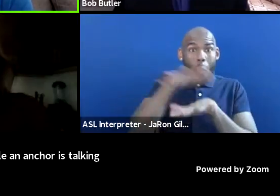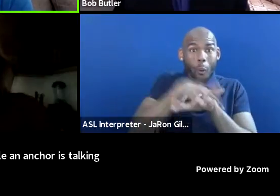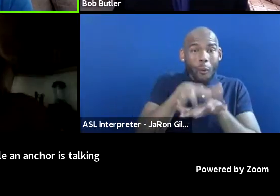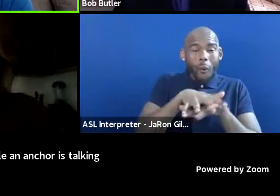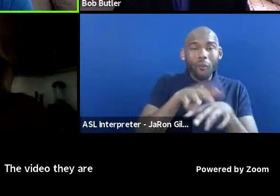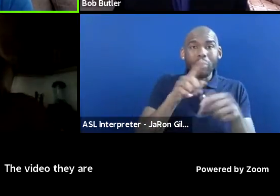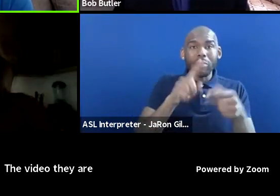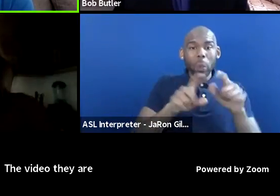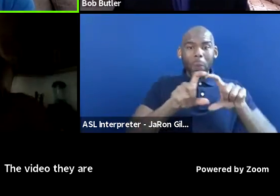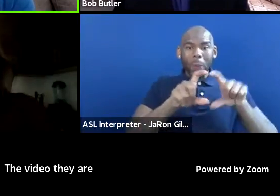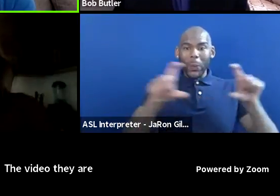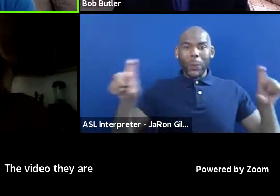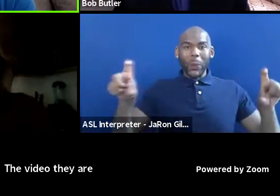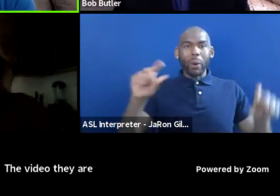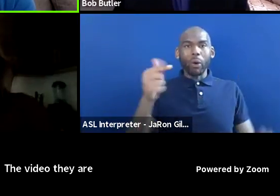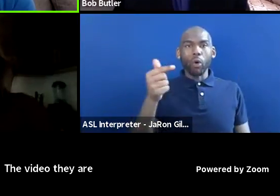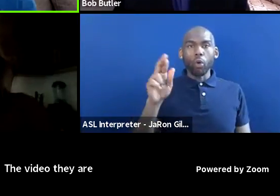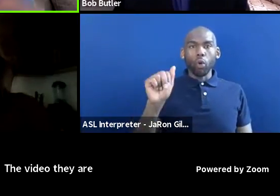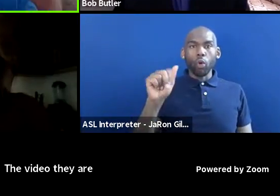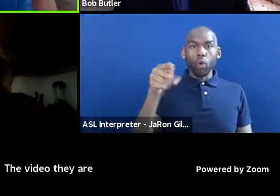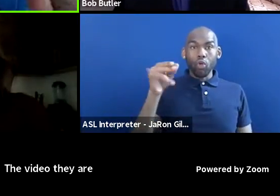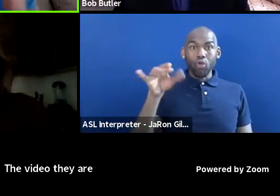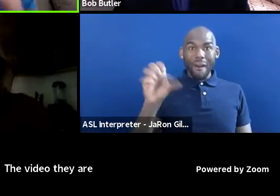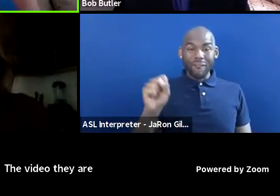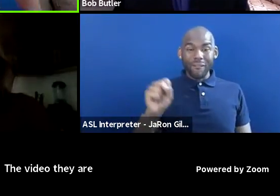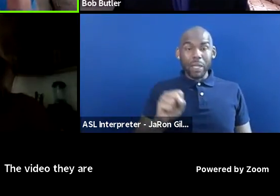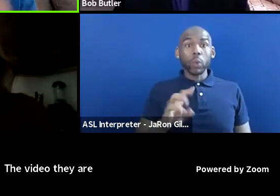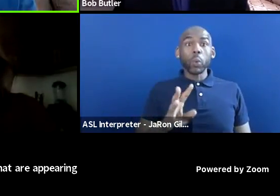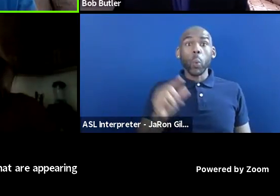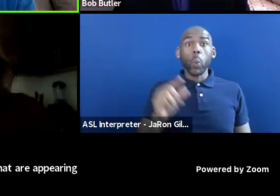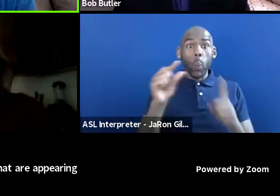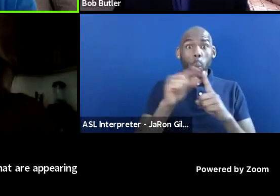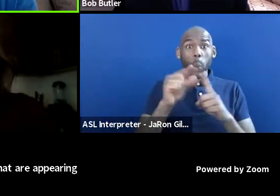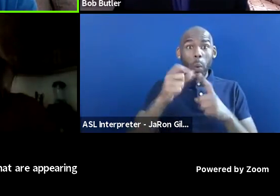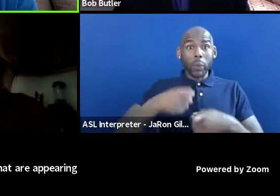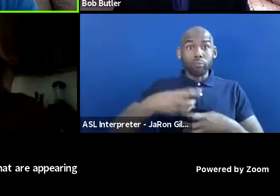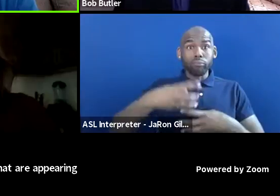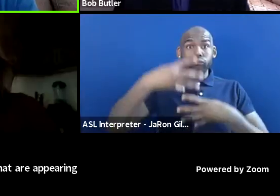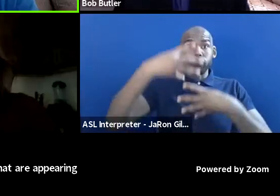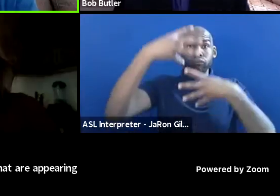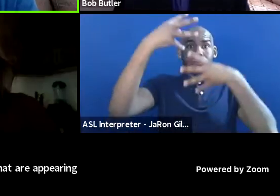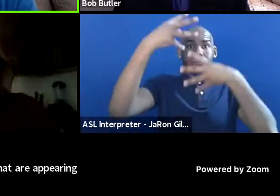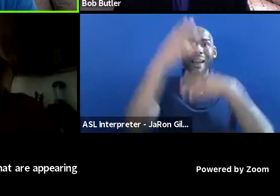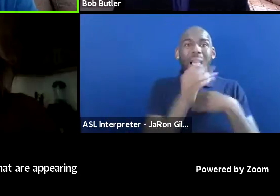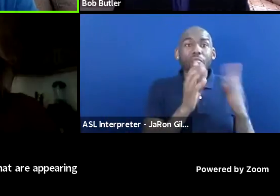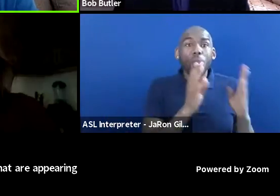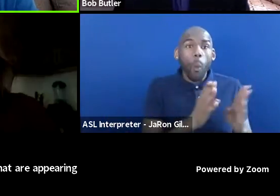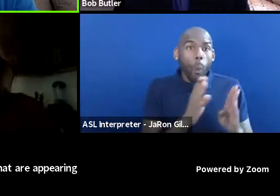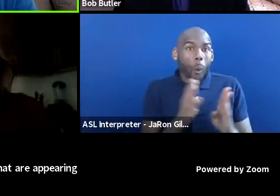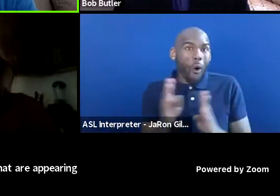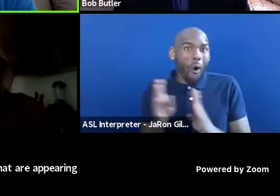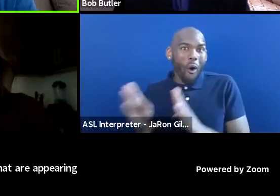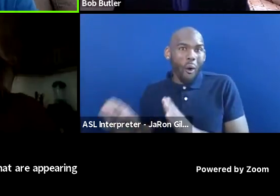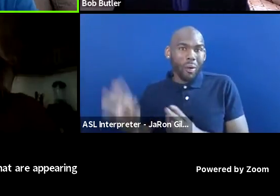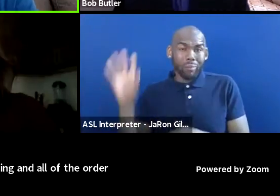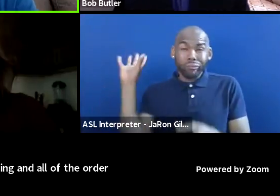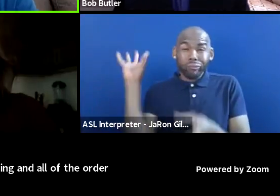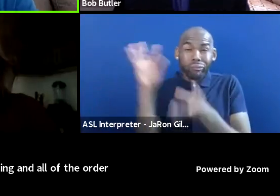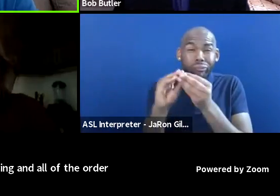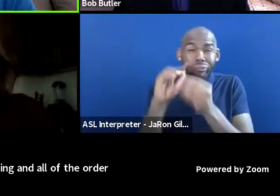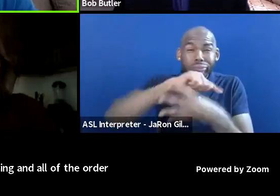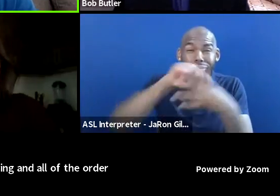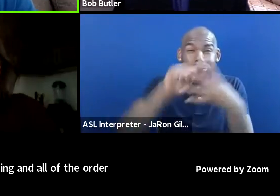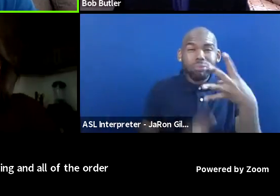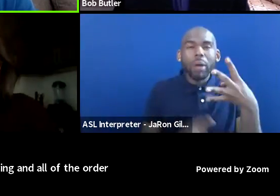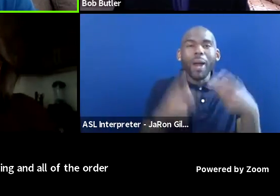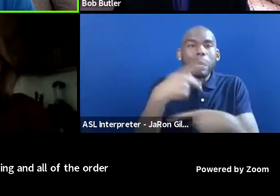on screen with them, the words that they are saying, and all the order that it's all in. That's the job of the producer.